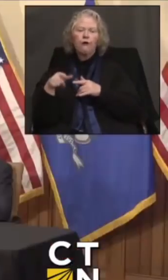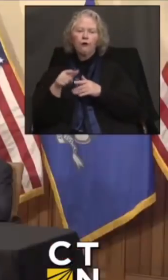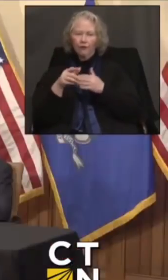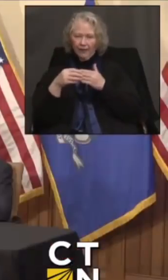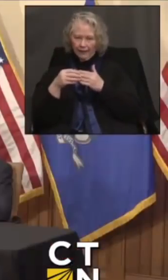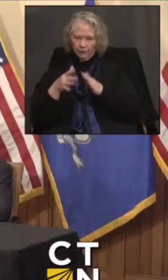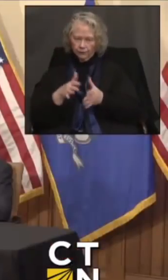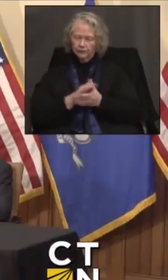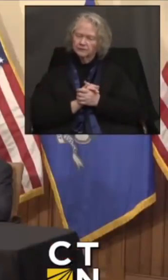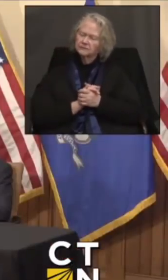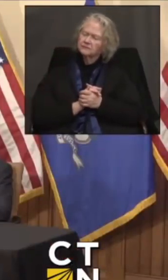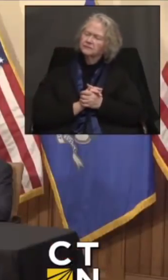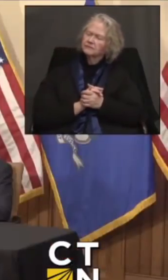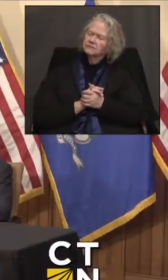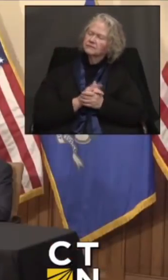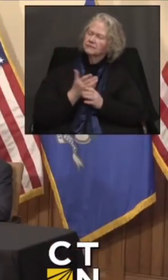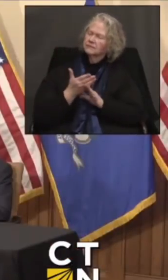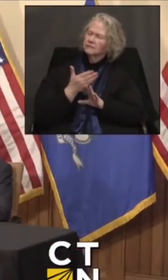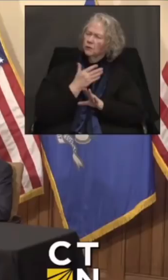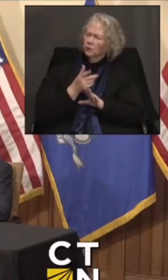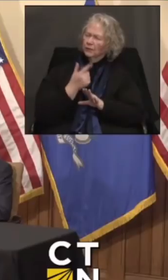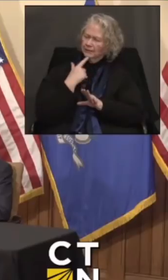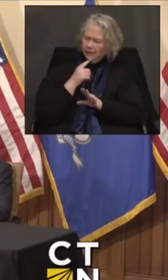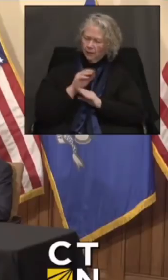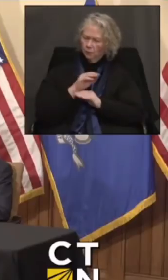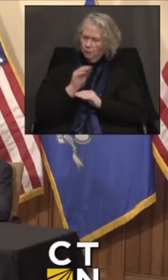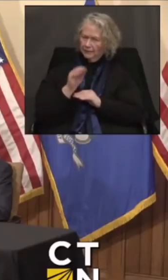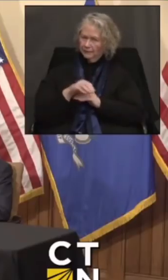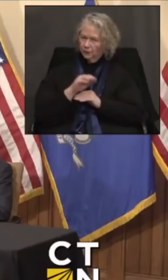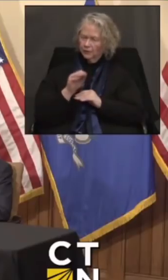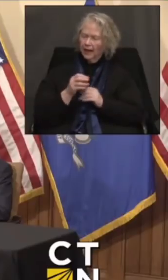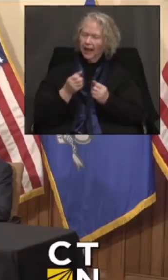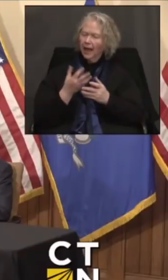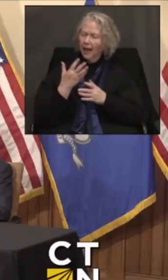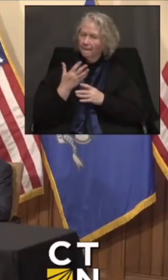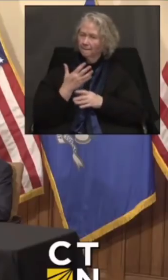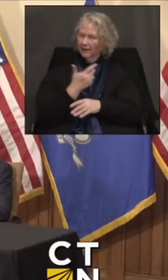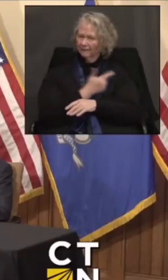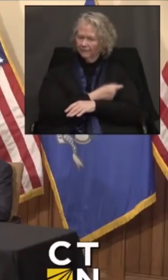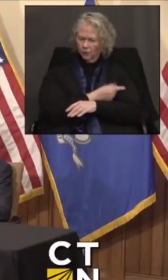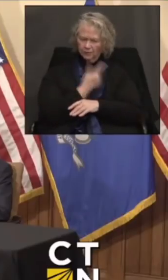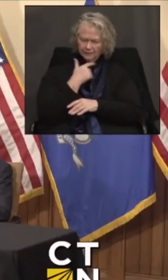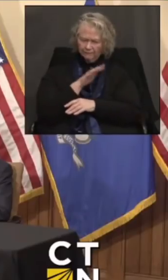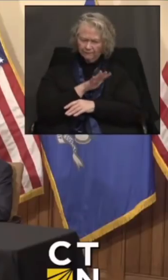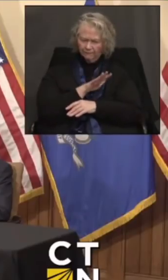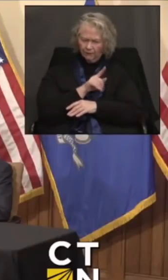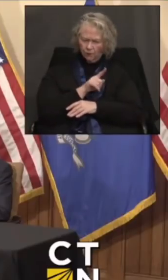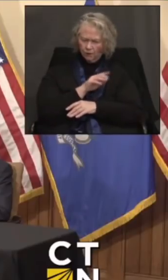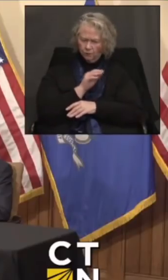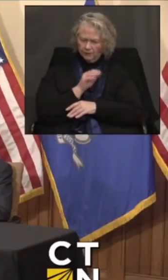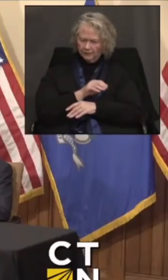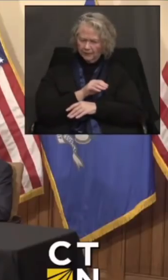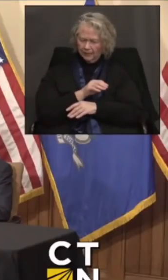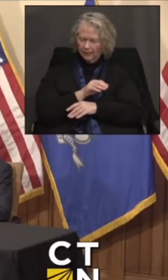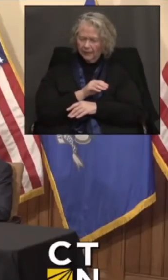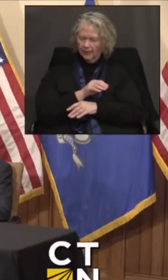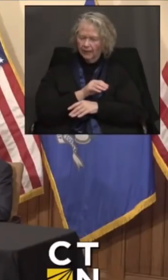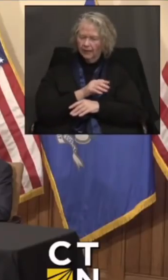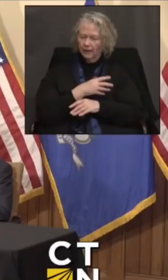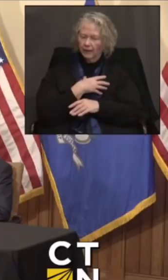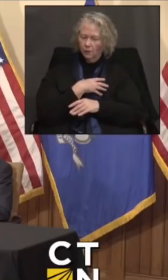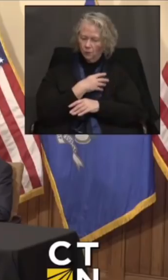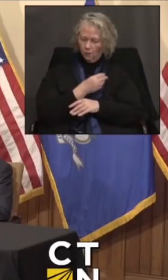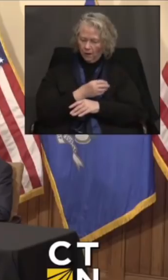And you gave us some percentages earlier in terms of the vaccination rates. I think it was 51% white, 38% black,